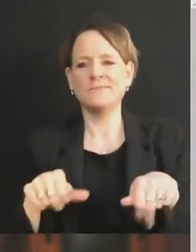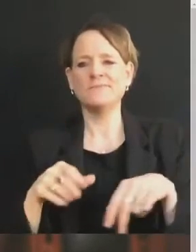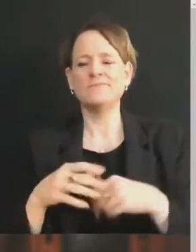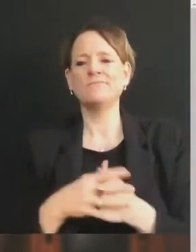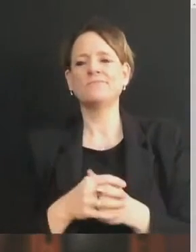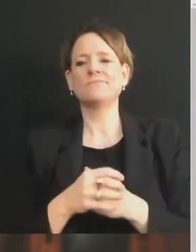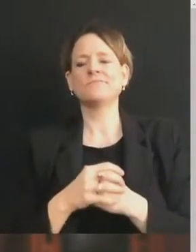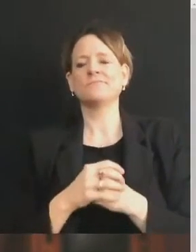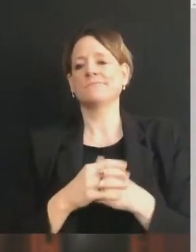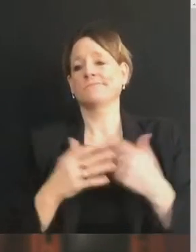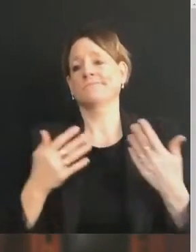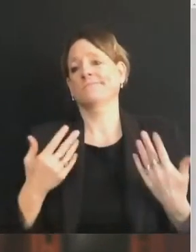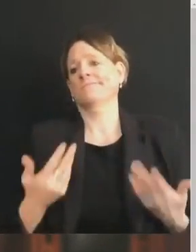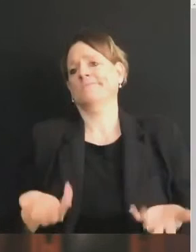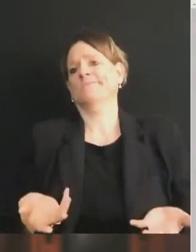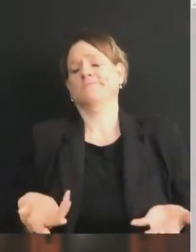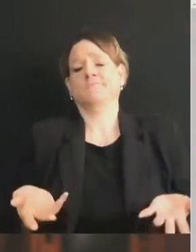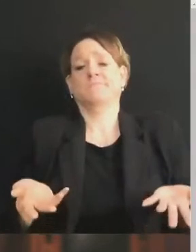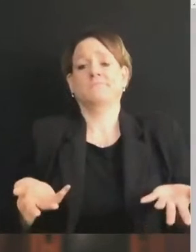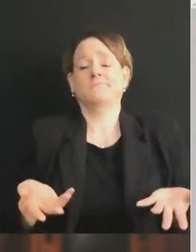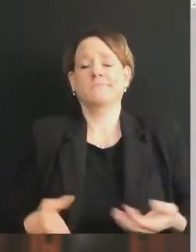We've got to get together